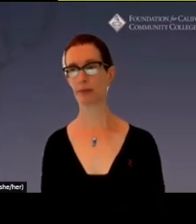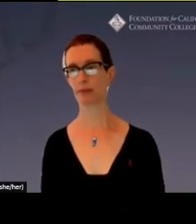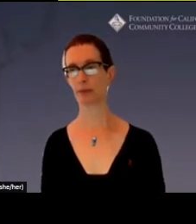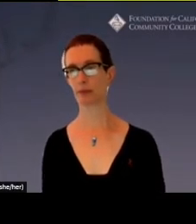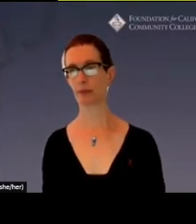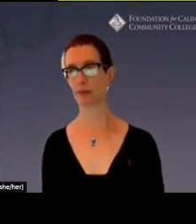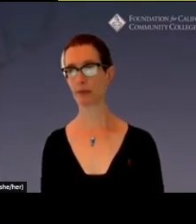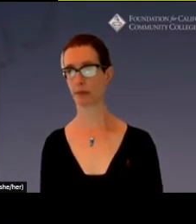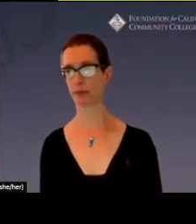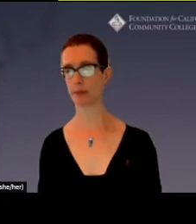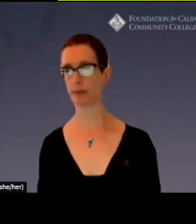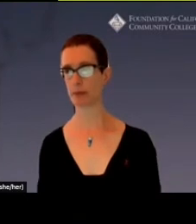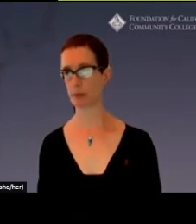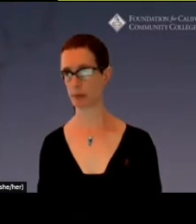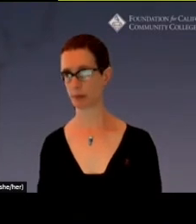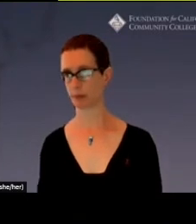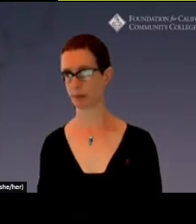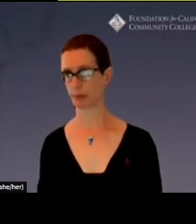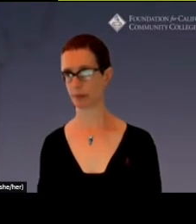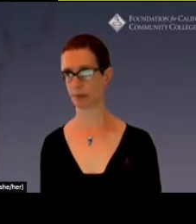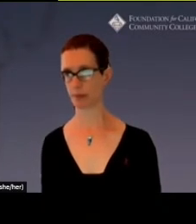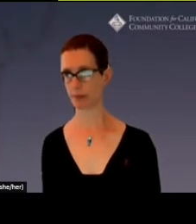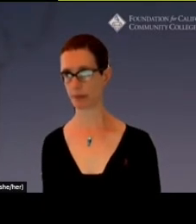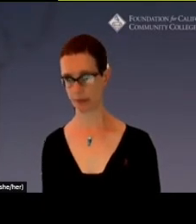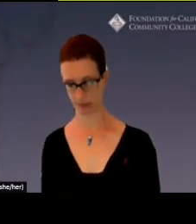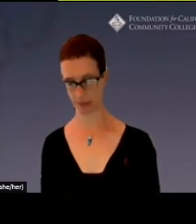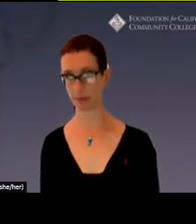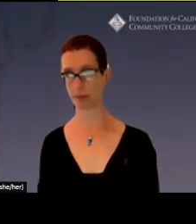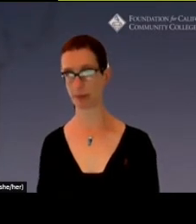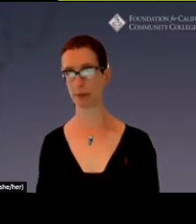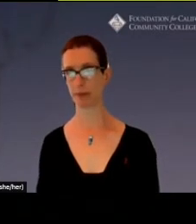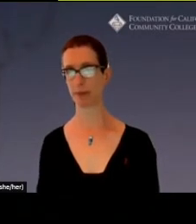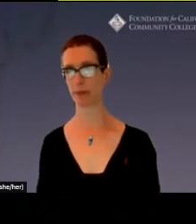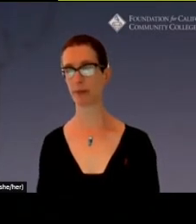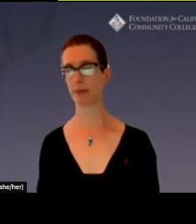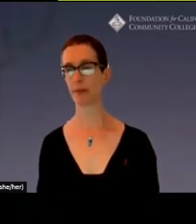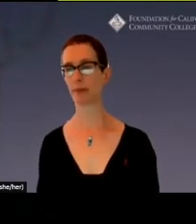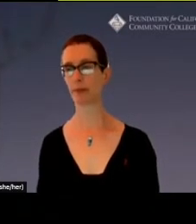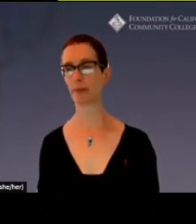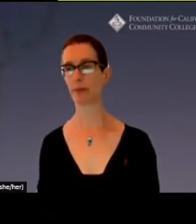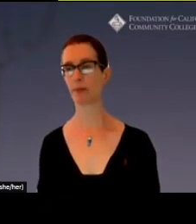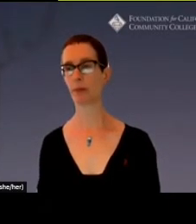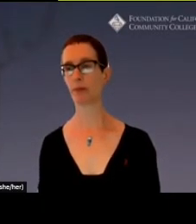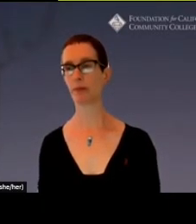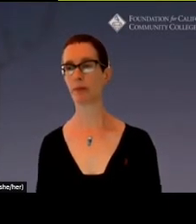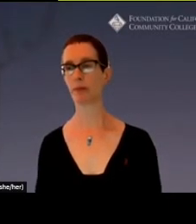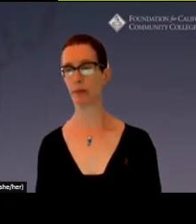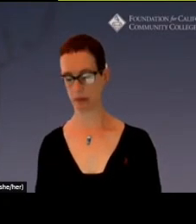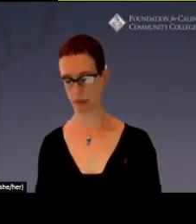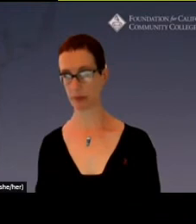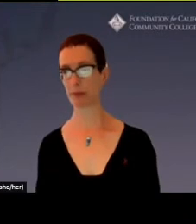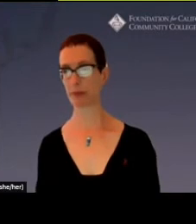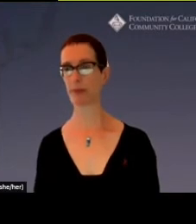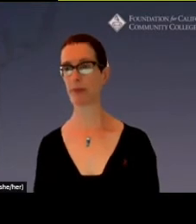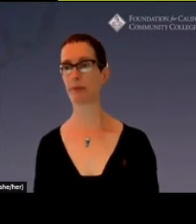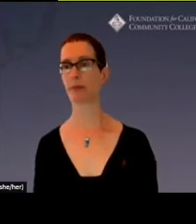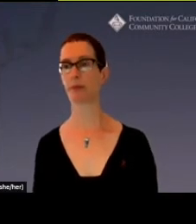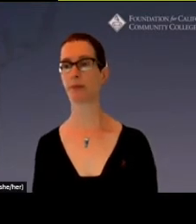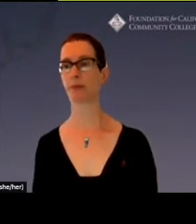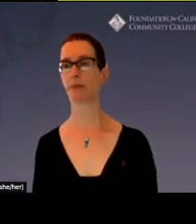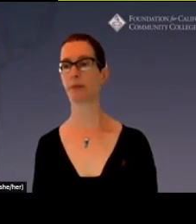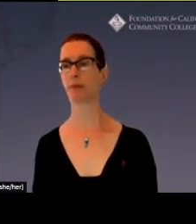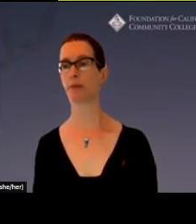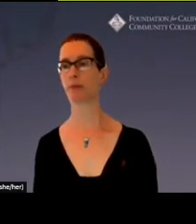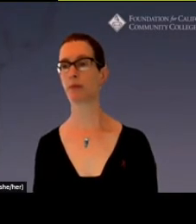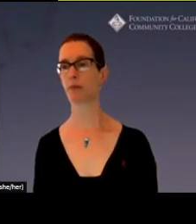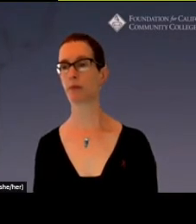might need a little bit more about the question. There's nothing that prevents credential programs in the community colleges or in other institutes of